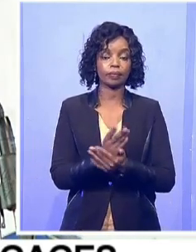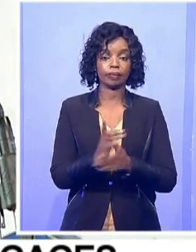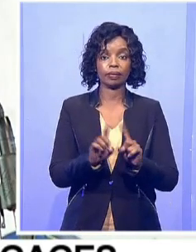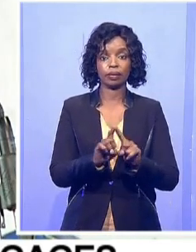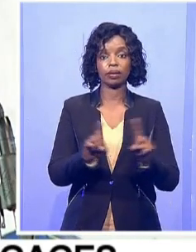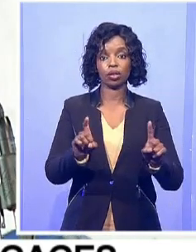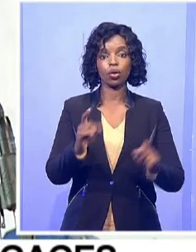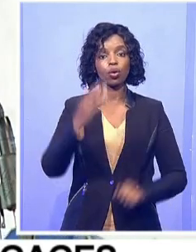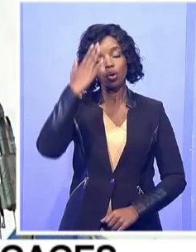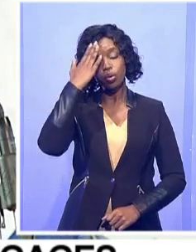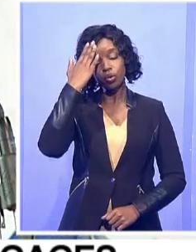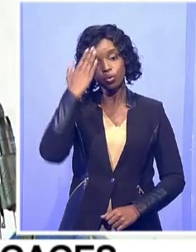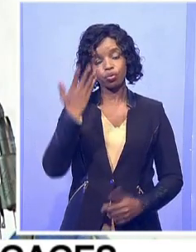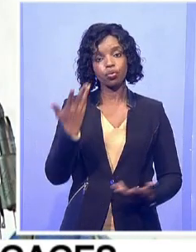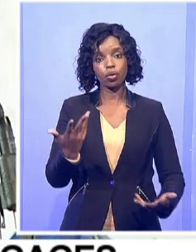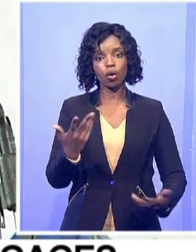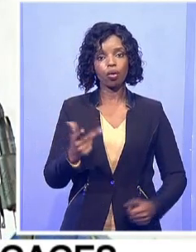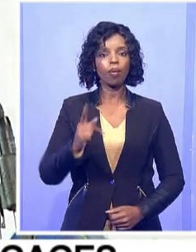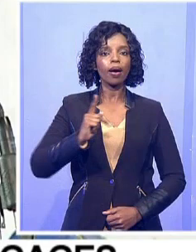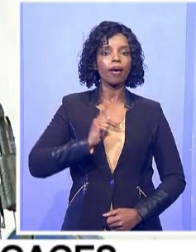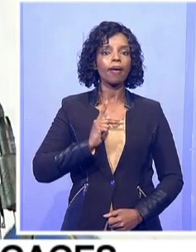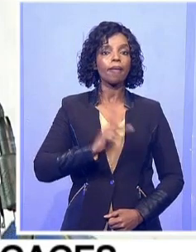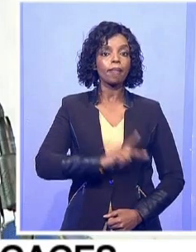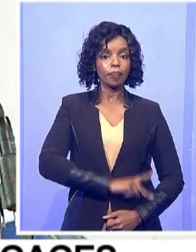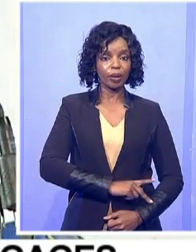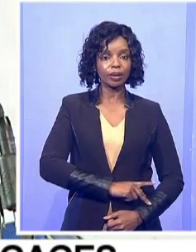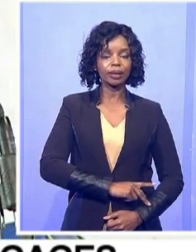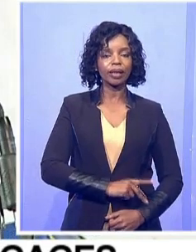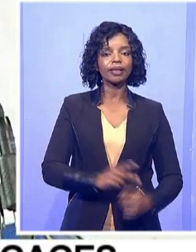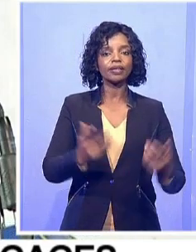assigned by the president.